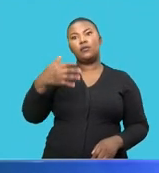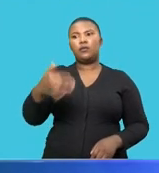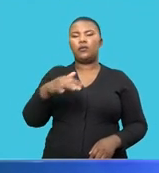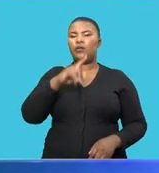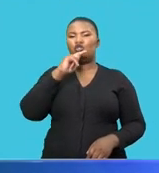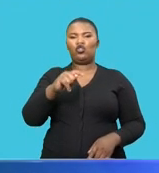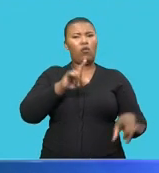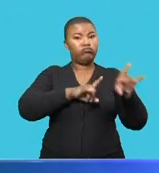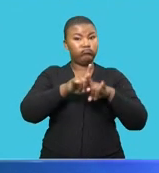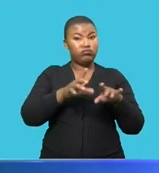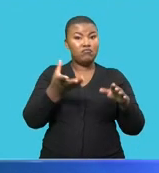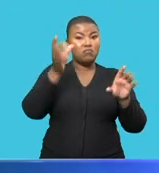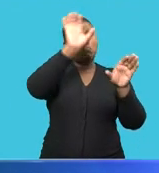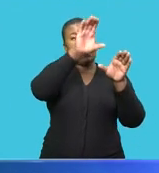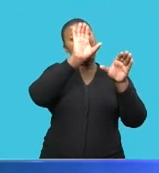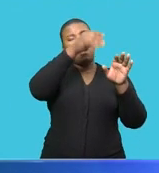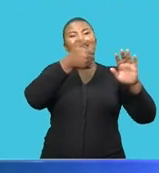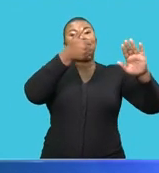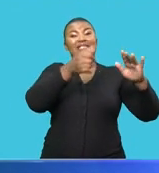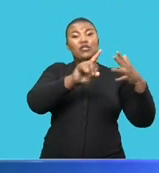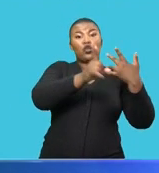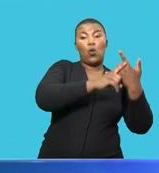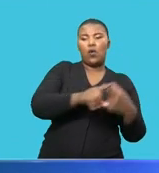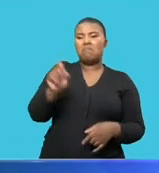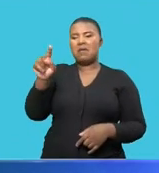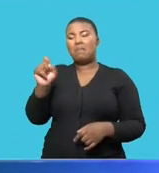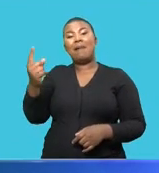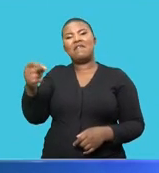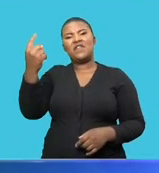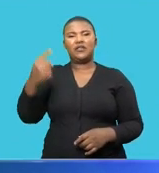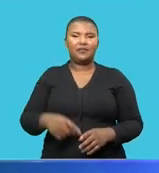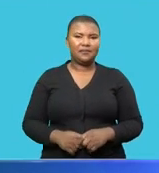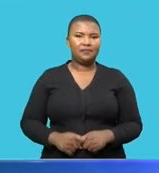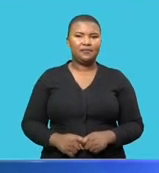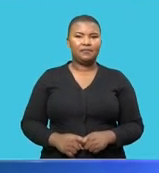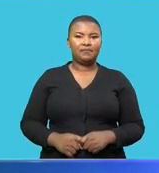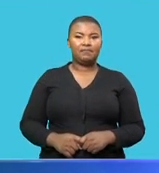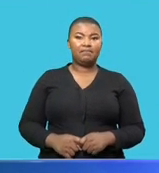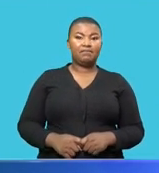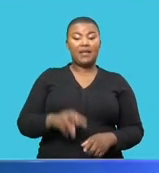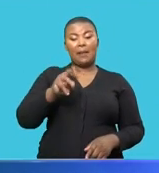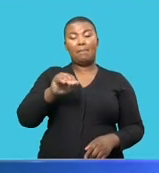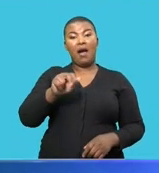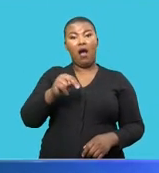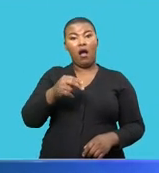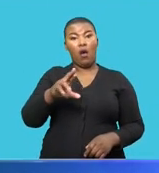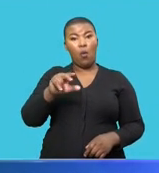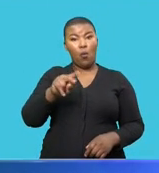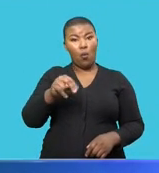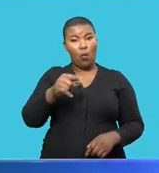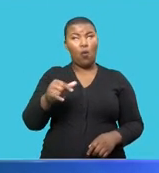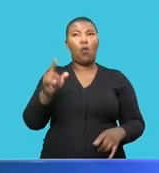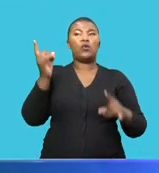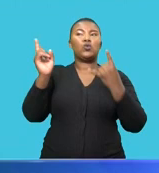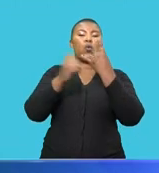flying start, scoring 6 goals before the Free State team scored their first. Mangaung took 8 minutes to get on the scoreboard but